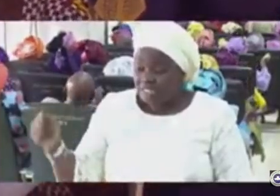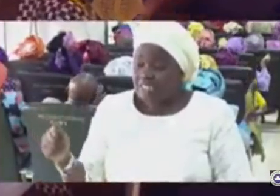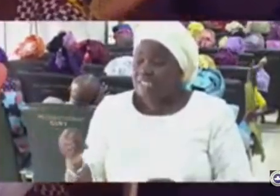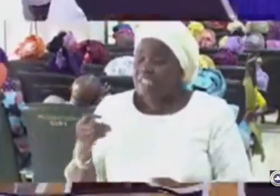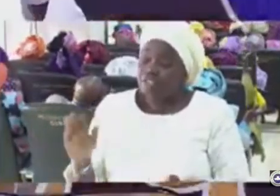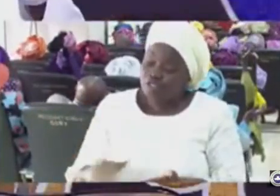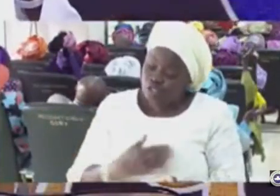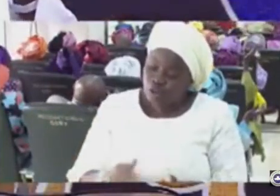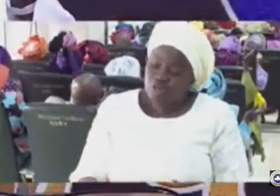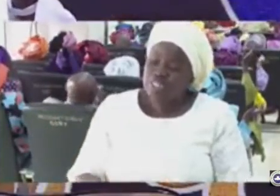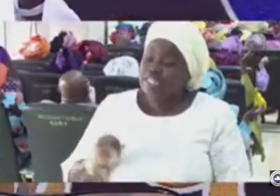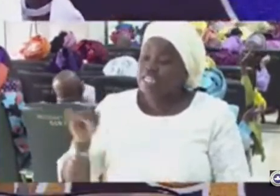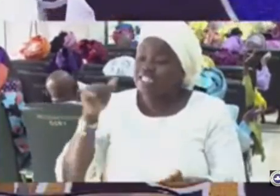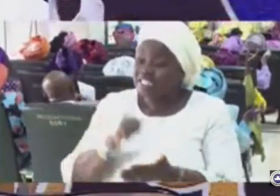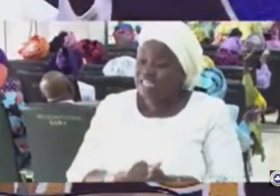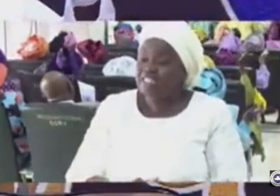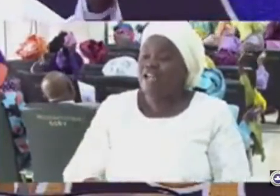Modupe